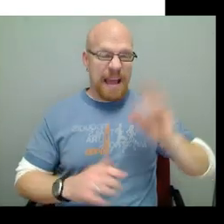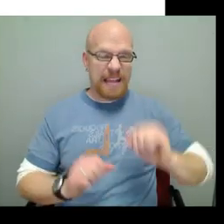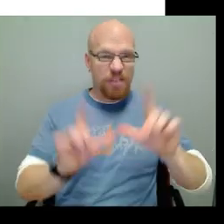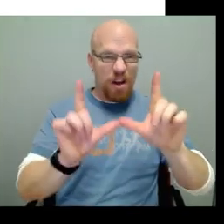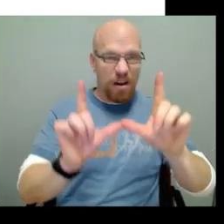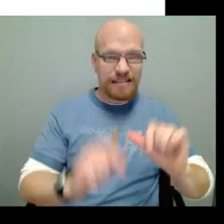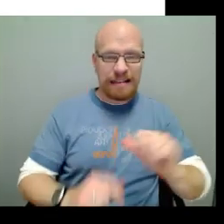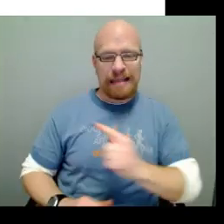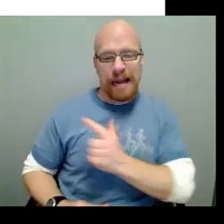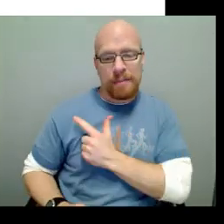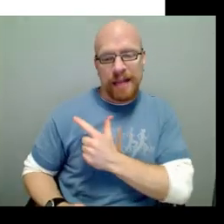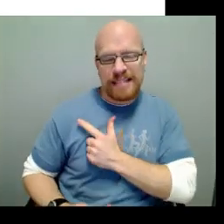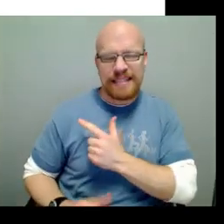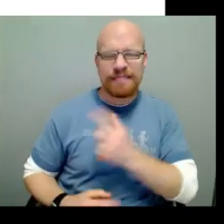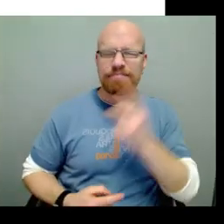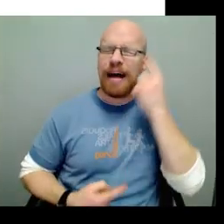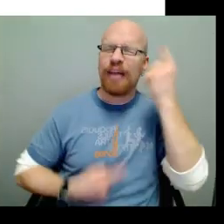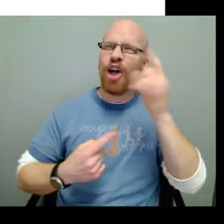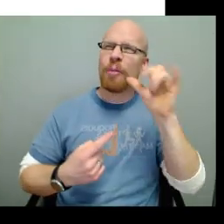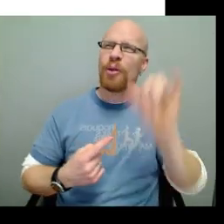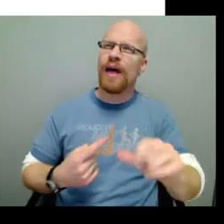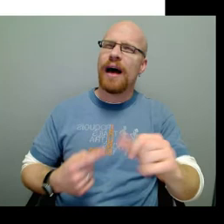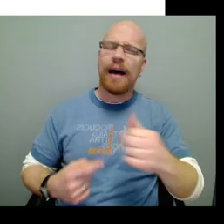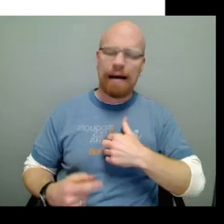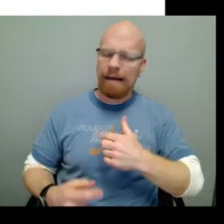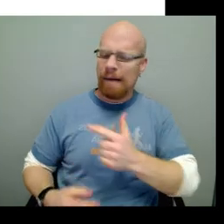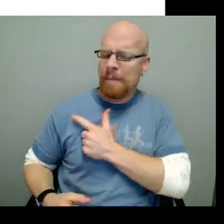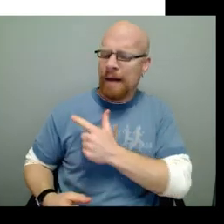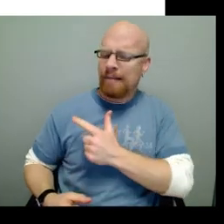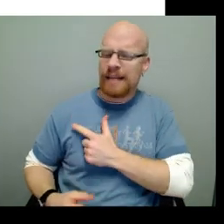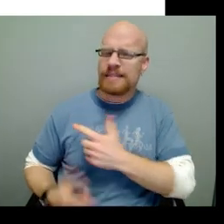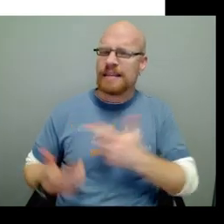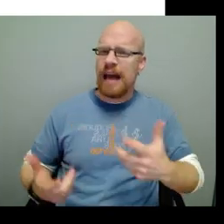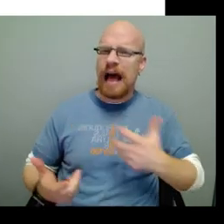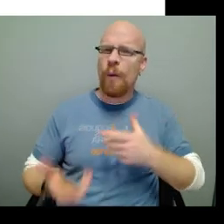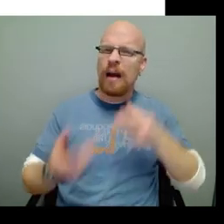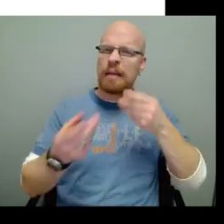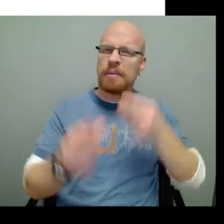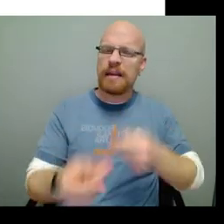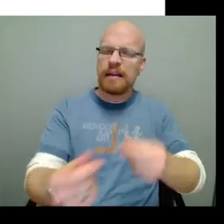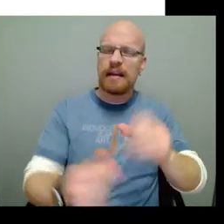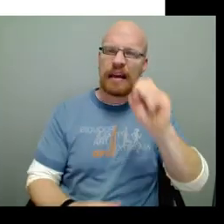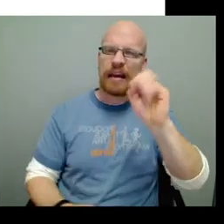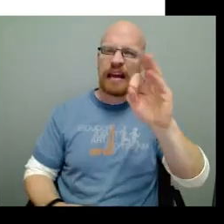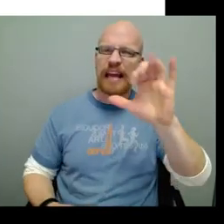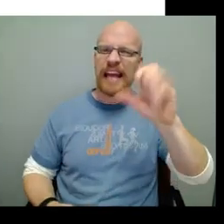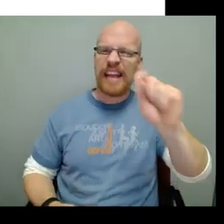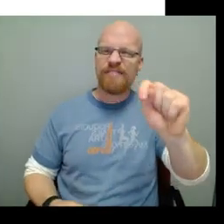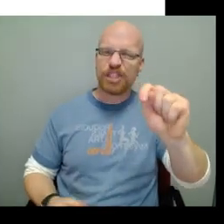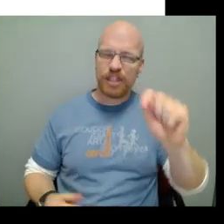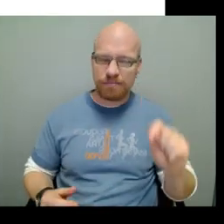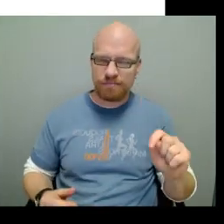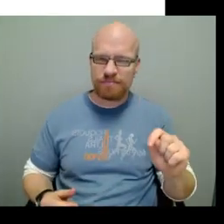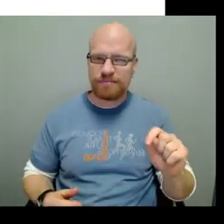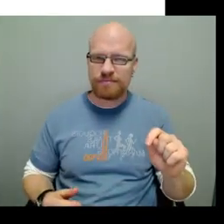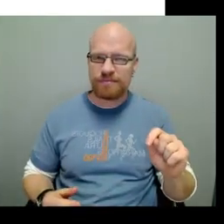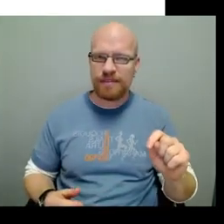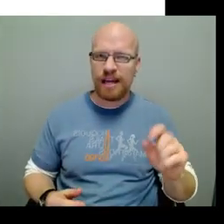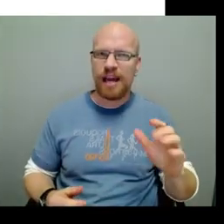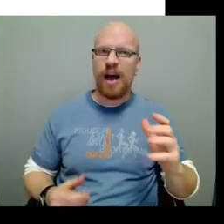Said in the past vlogs that I'm lazy. I thought about that. I'm not lazy. I want to be